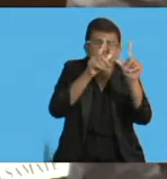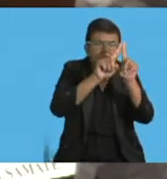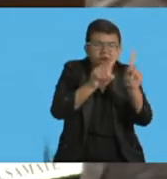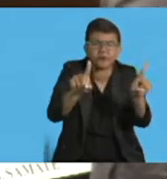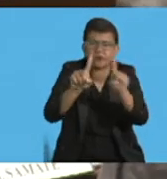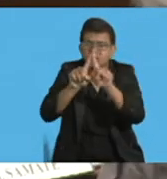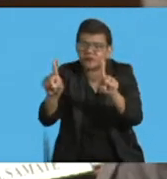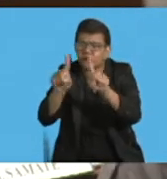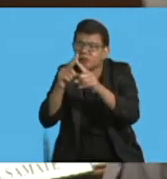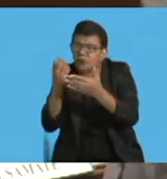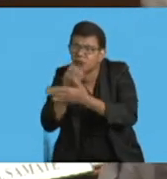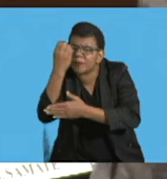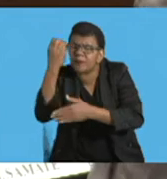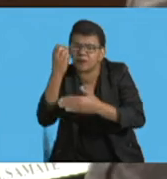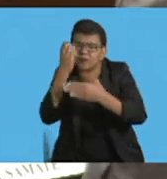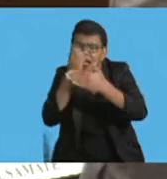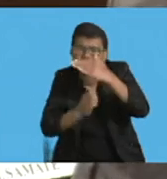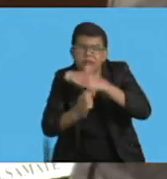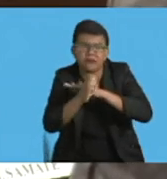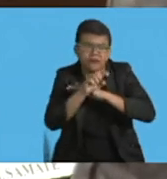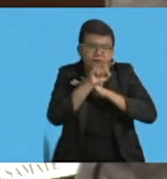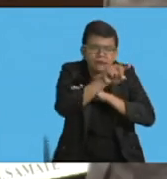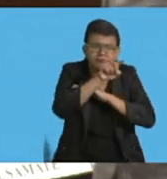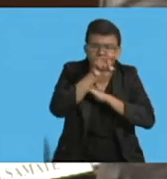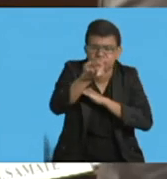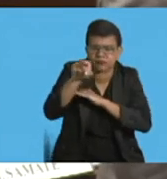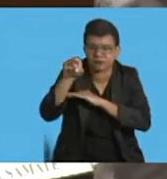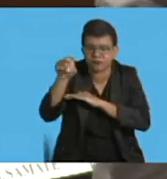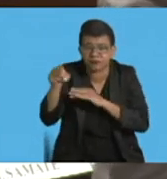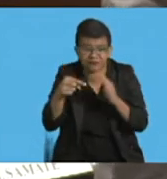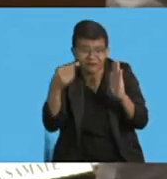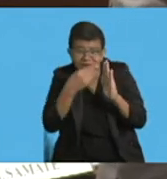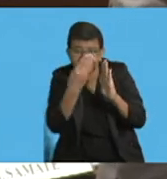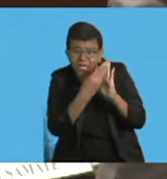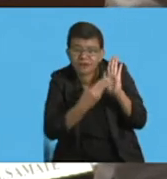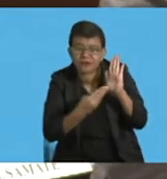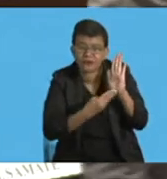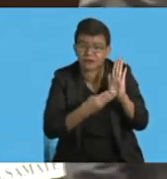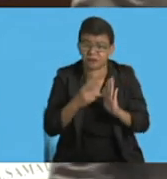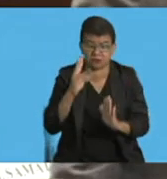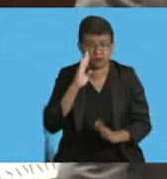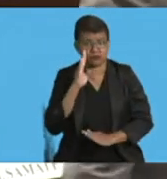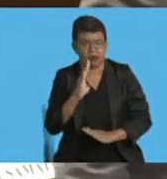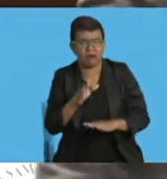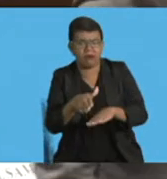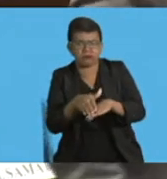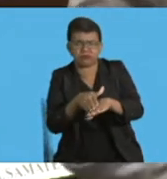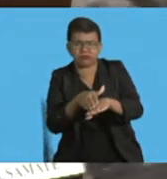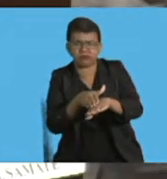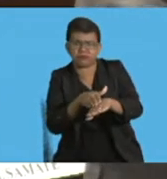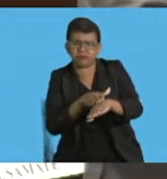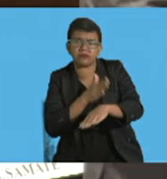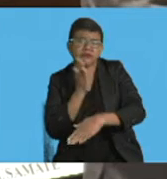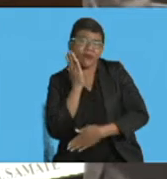Speaker, sir, as highlighted in the budget, we had warned of an impending slowdown in the global economy in